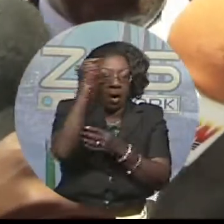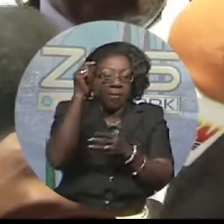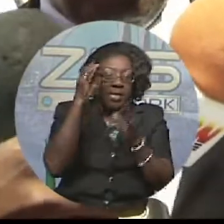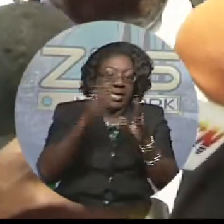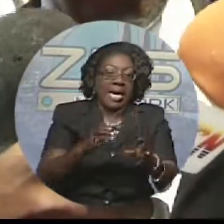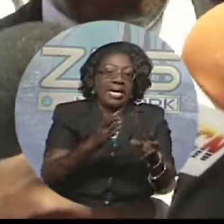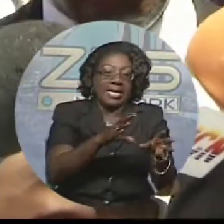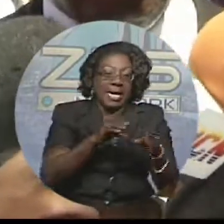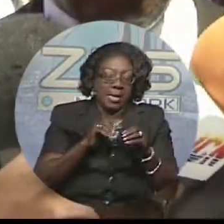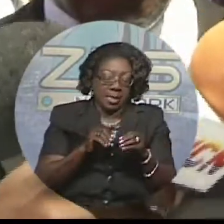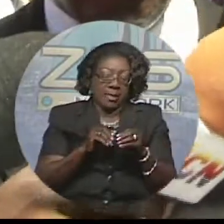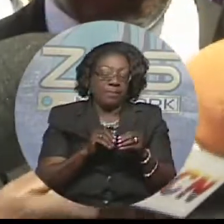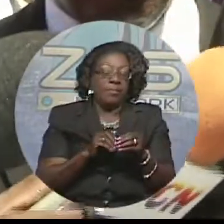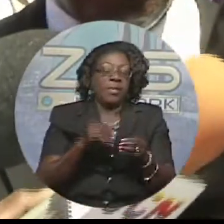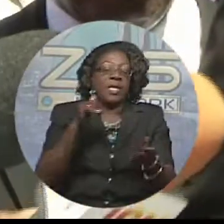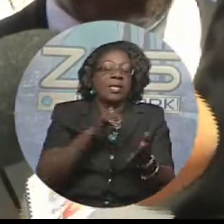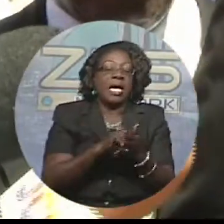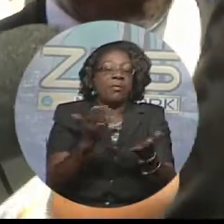will speak to some